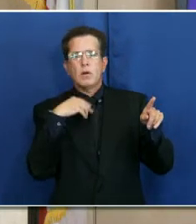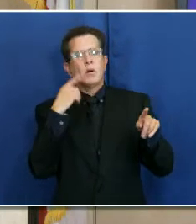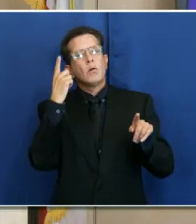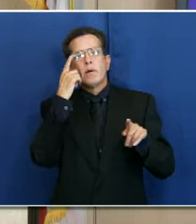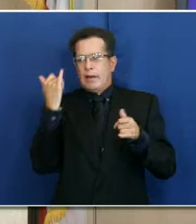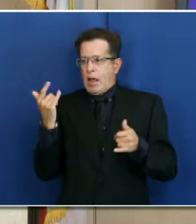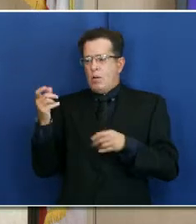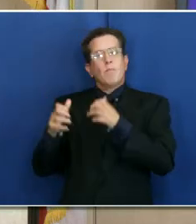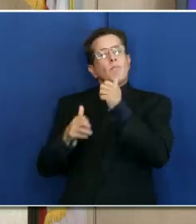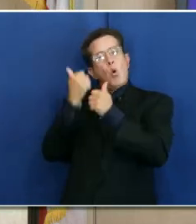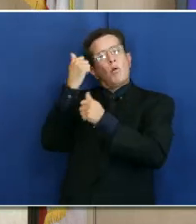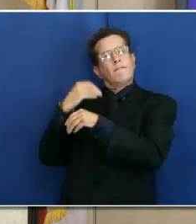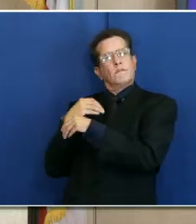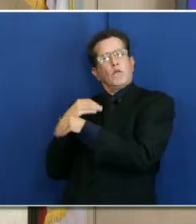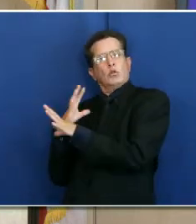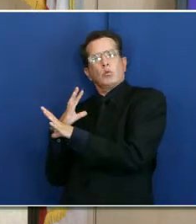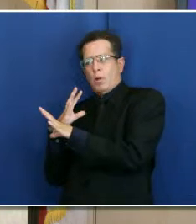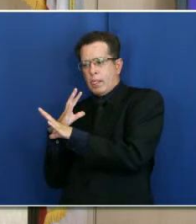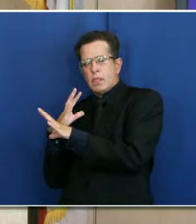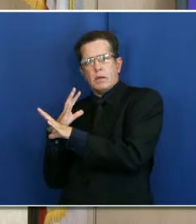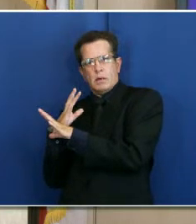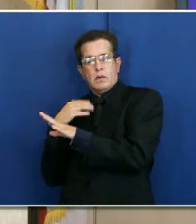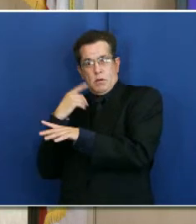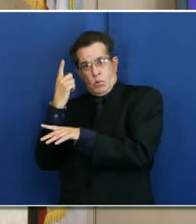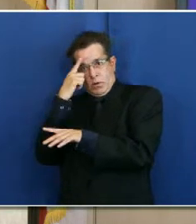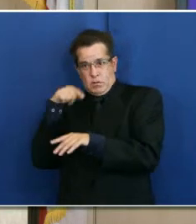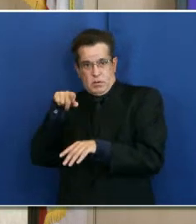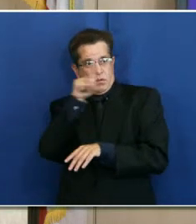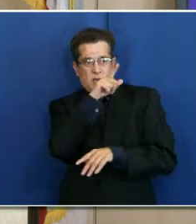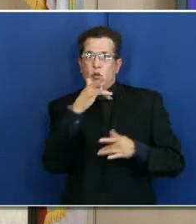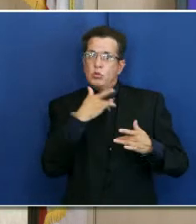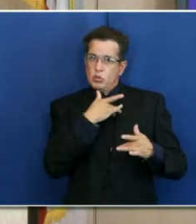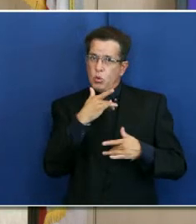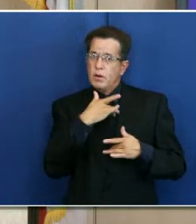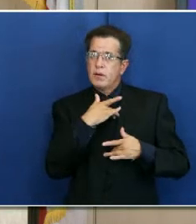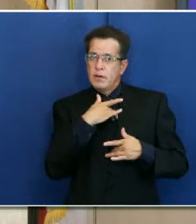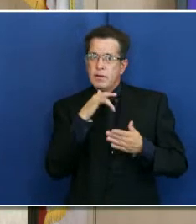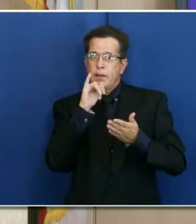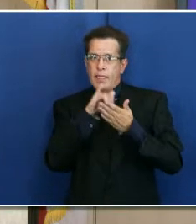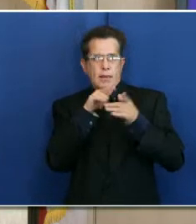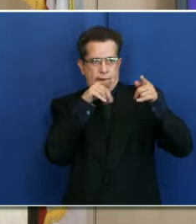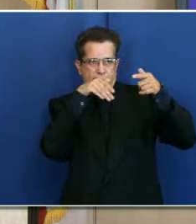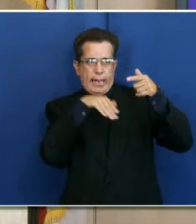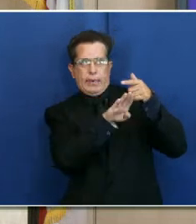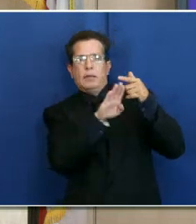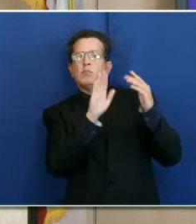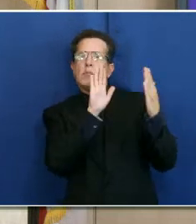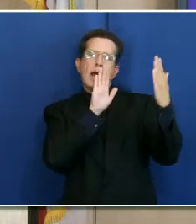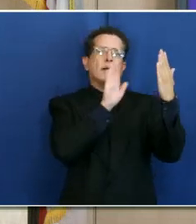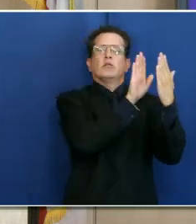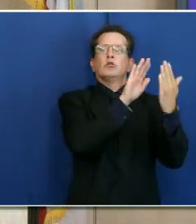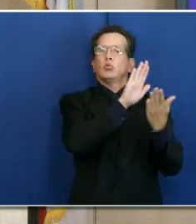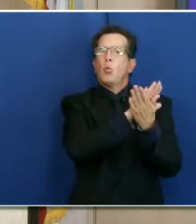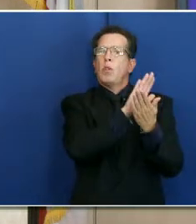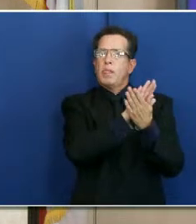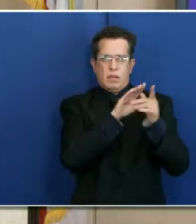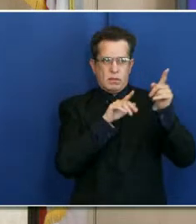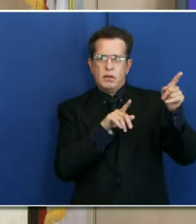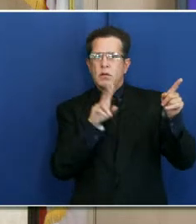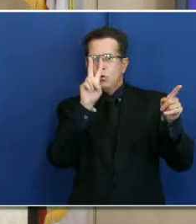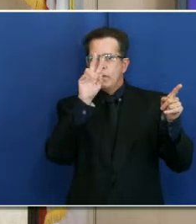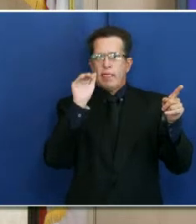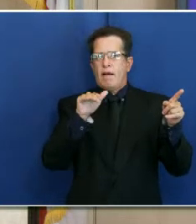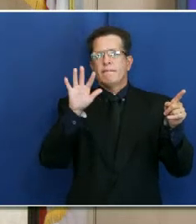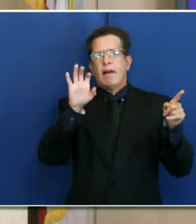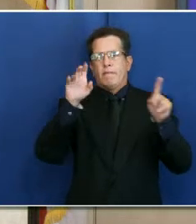concerned is the county about the spread among the students that are doing a few in-person classes and the over 2,500 that are